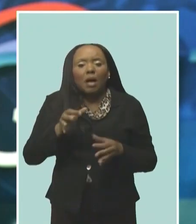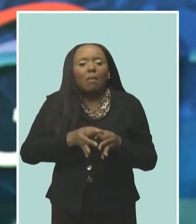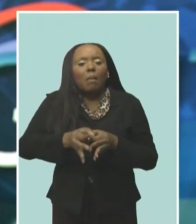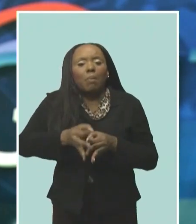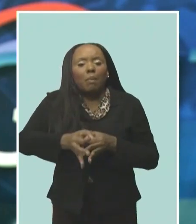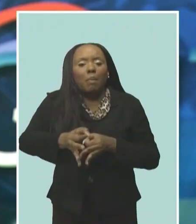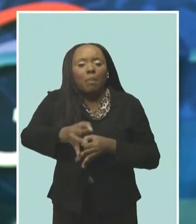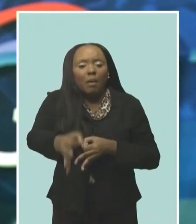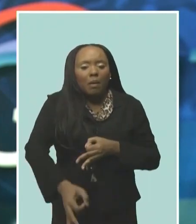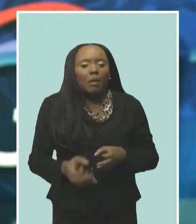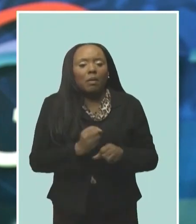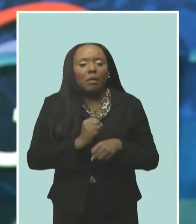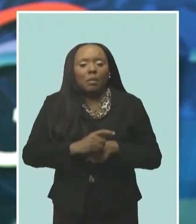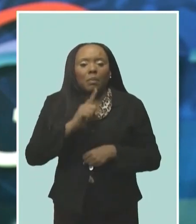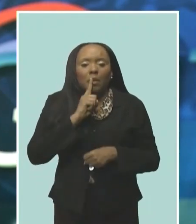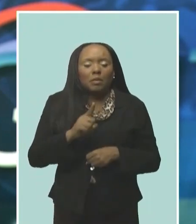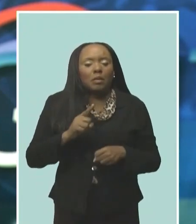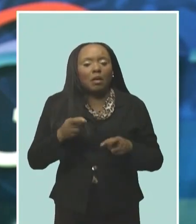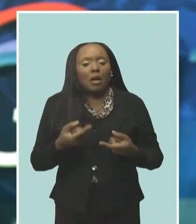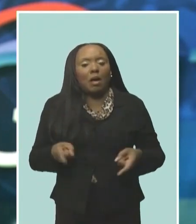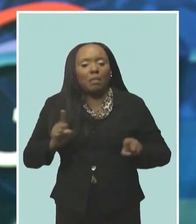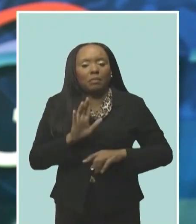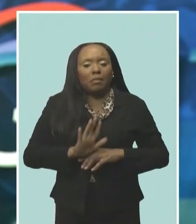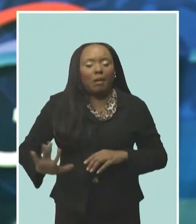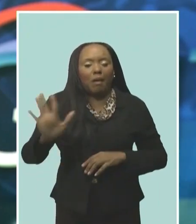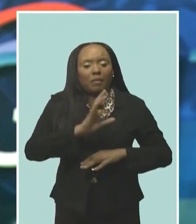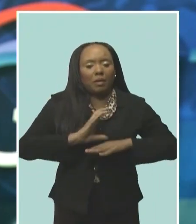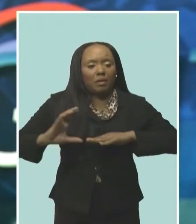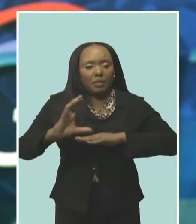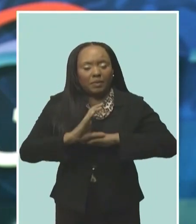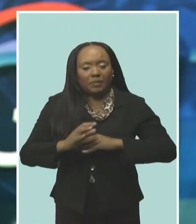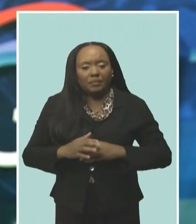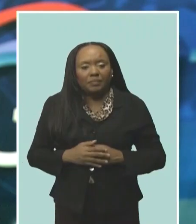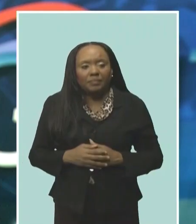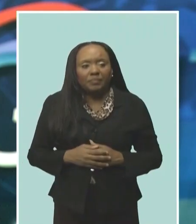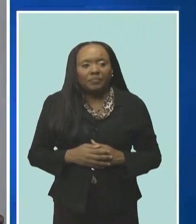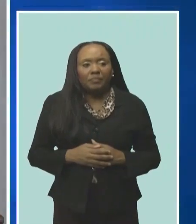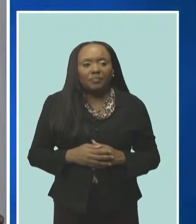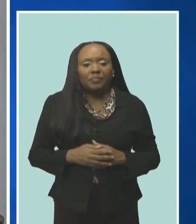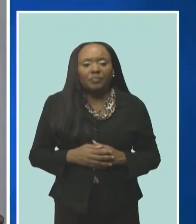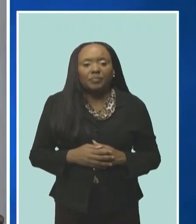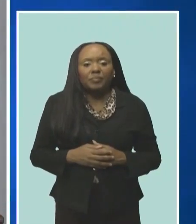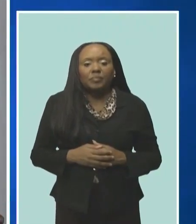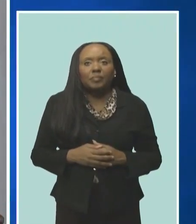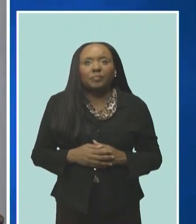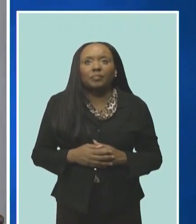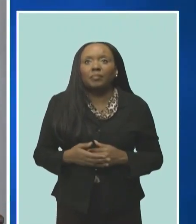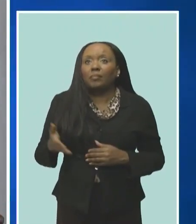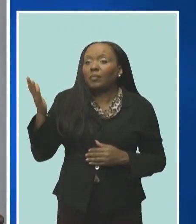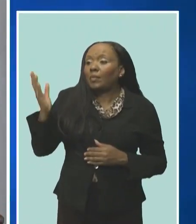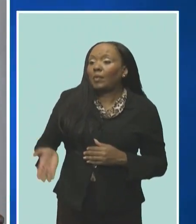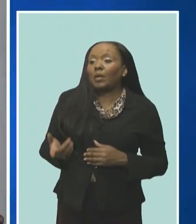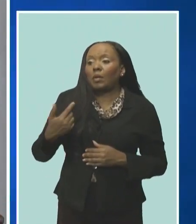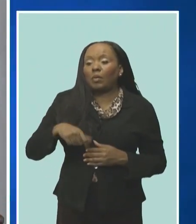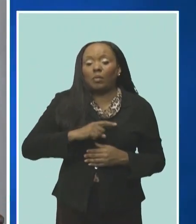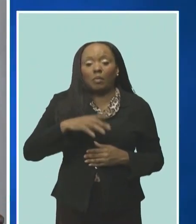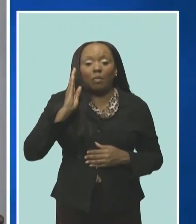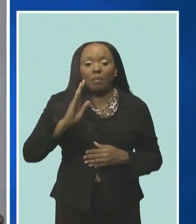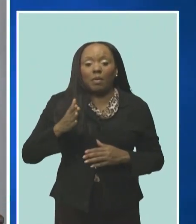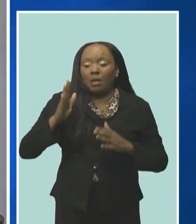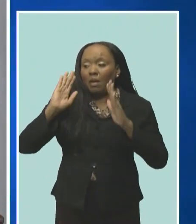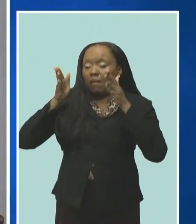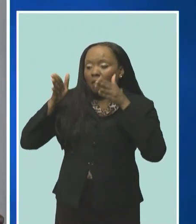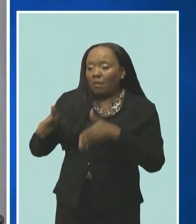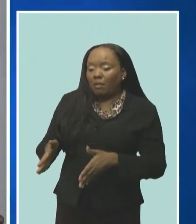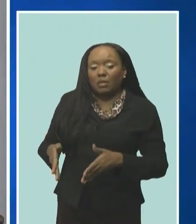institutional capacities across the Caribbean. Some of the areas that we will be focusing on include the deployment